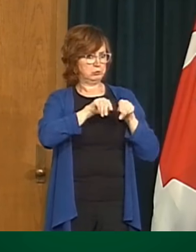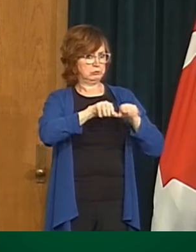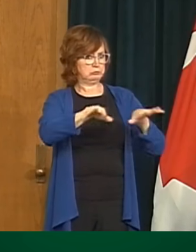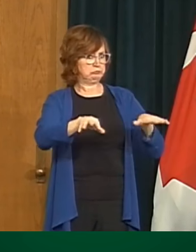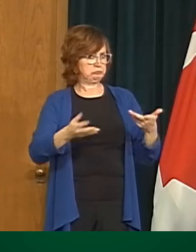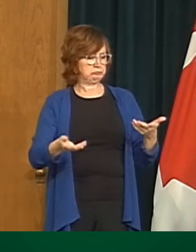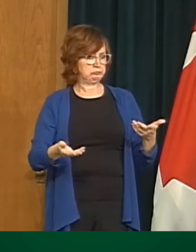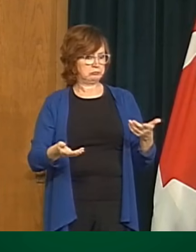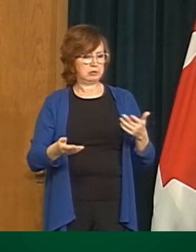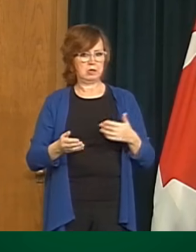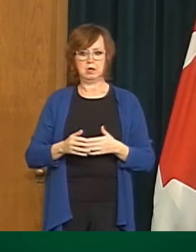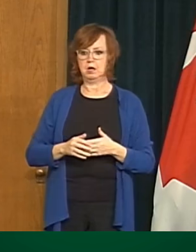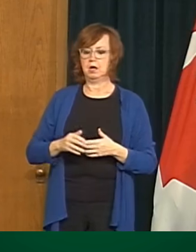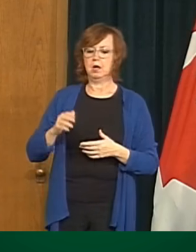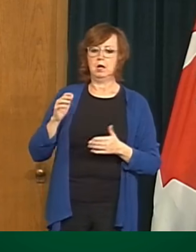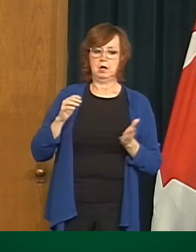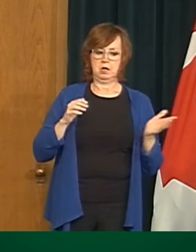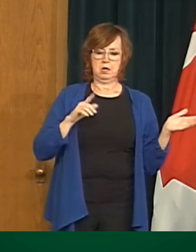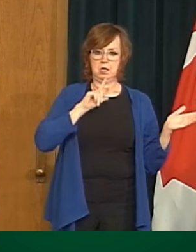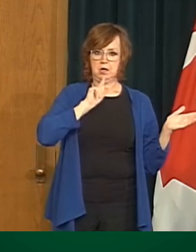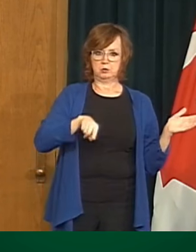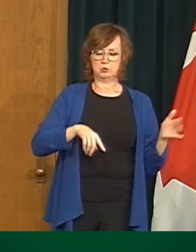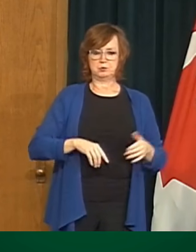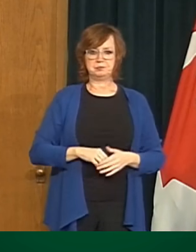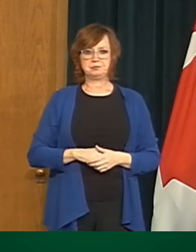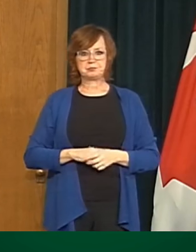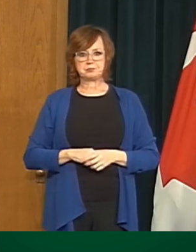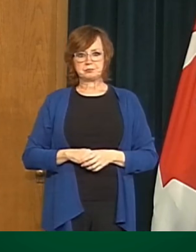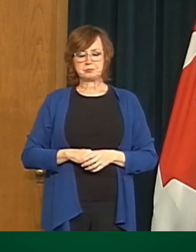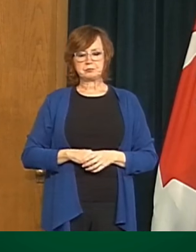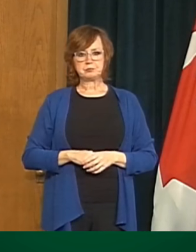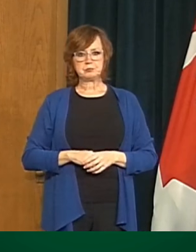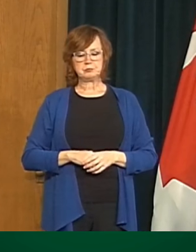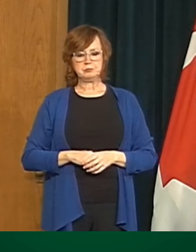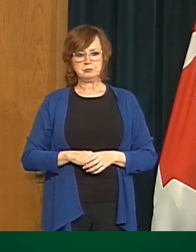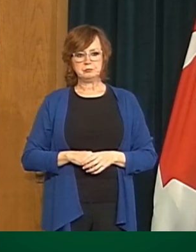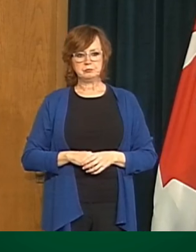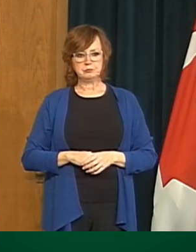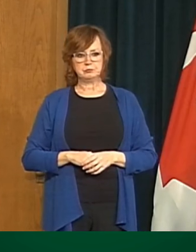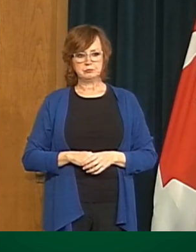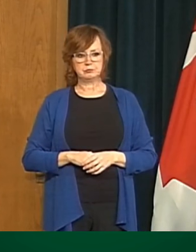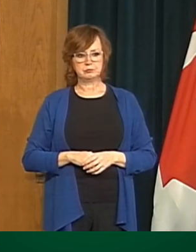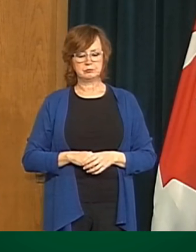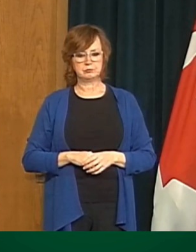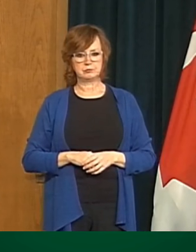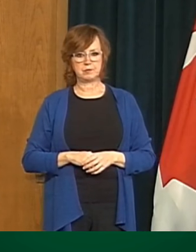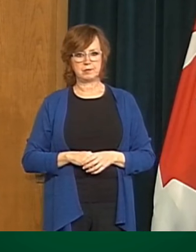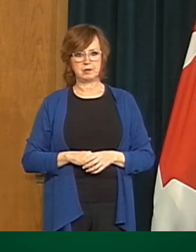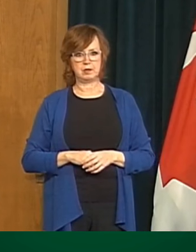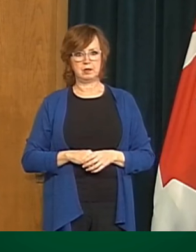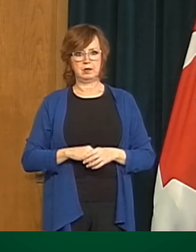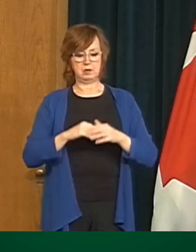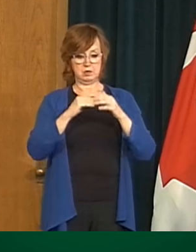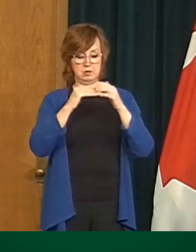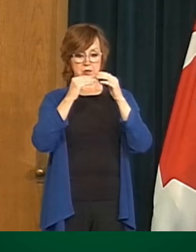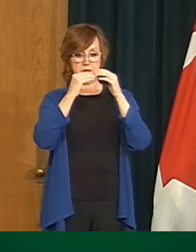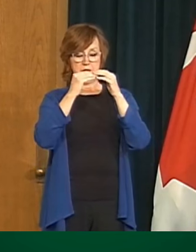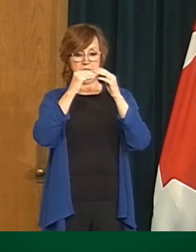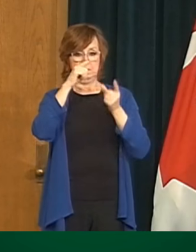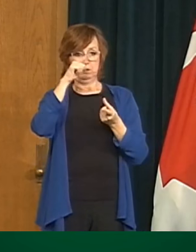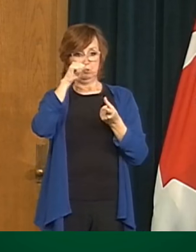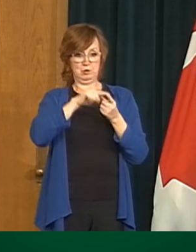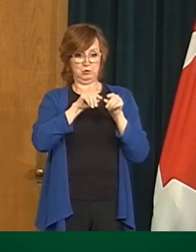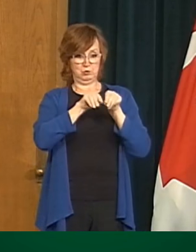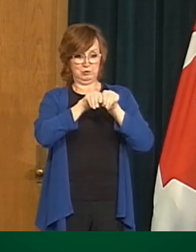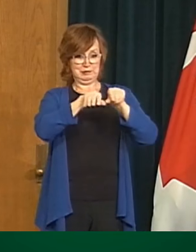it not just in the community, but to keep it with the people that currently have it. The goal is to flatten the curve across this province,